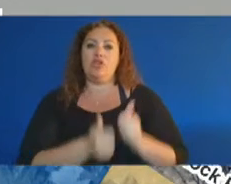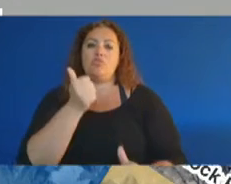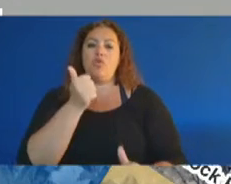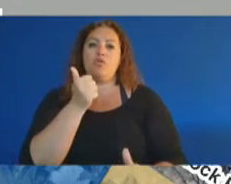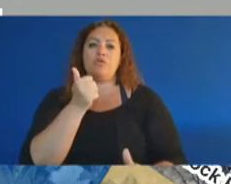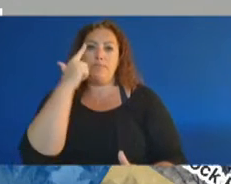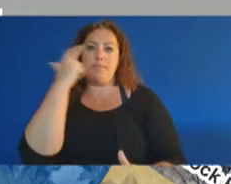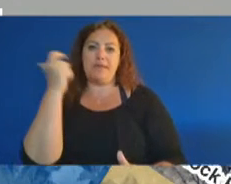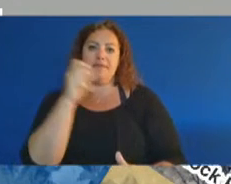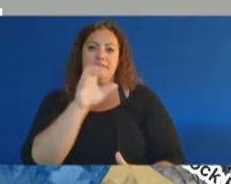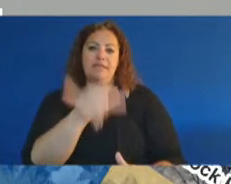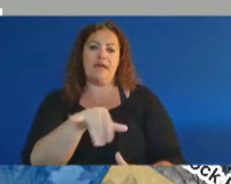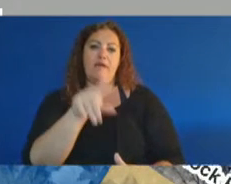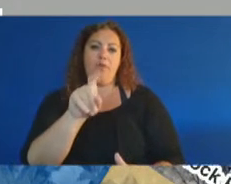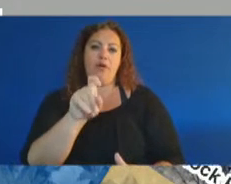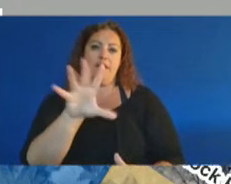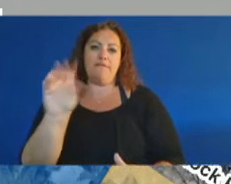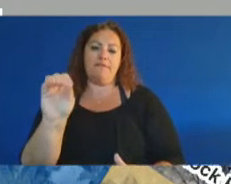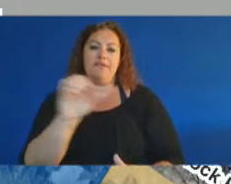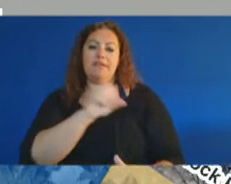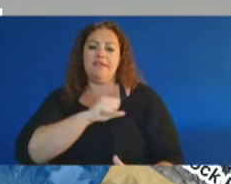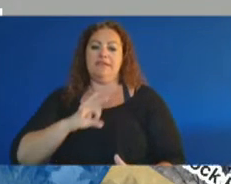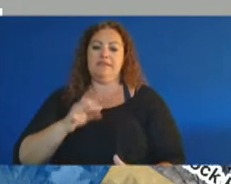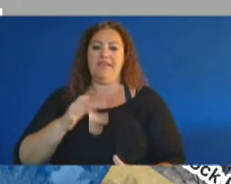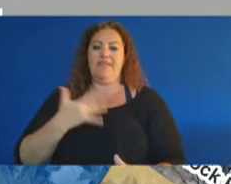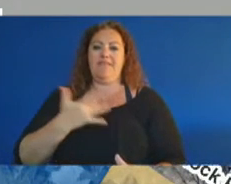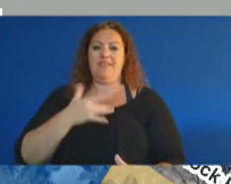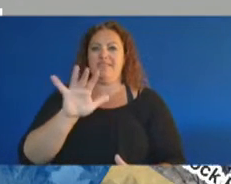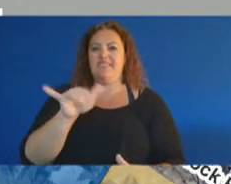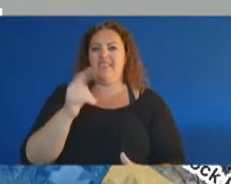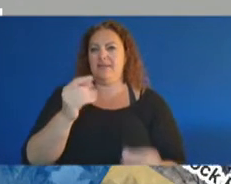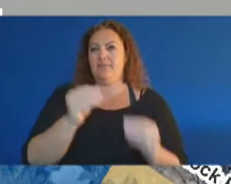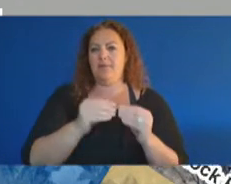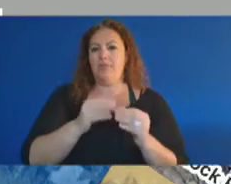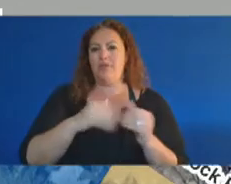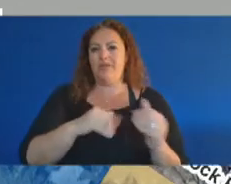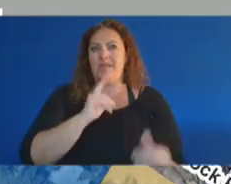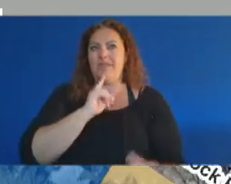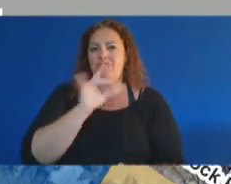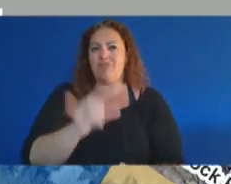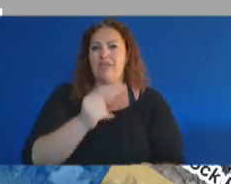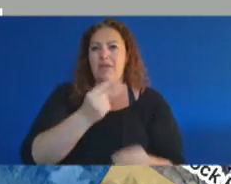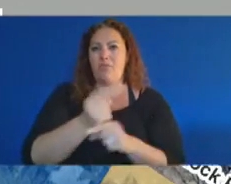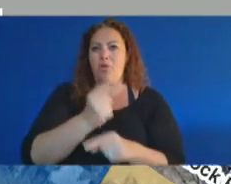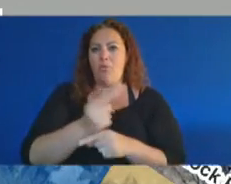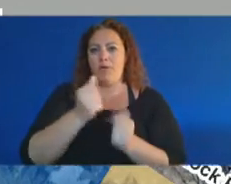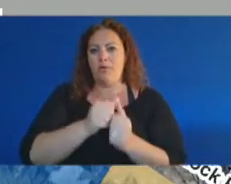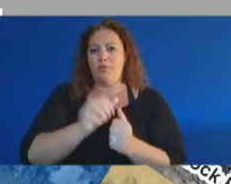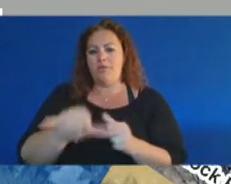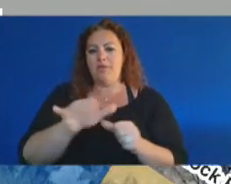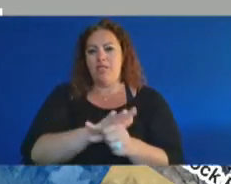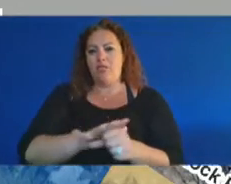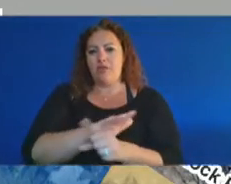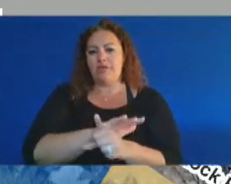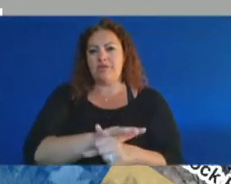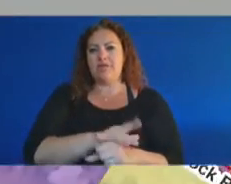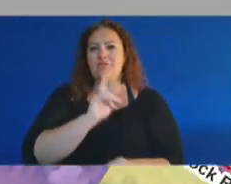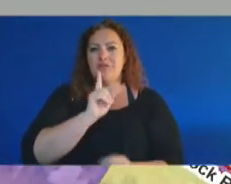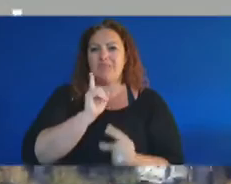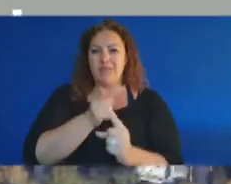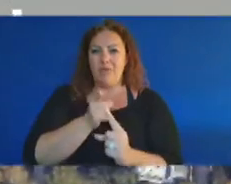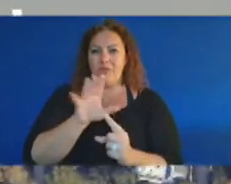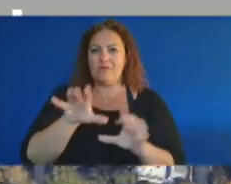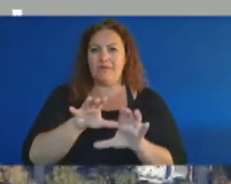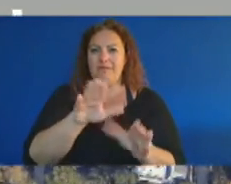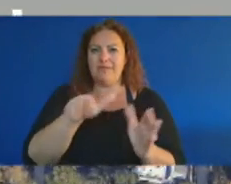because of that 150 staff feels that that's a little bit more than than is really appropriate in this location really the core of this activity center is a little